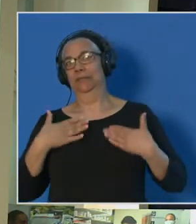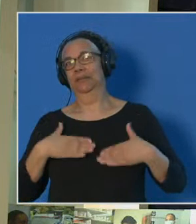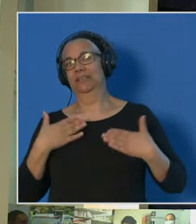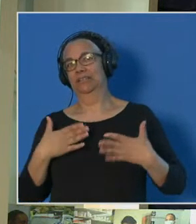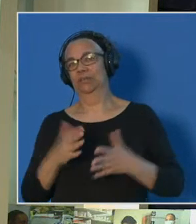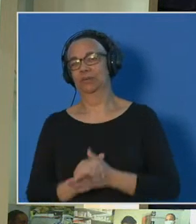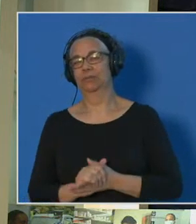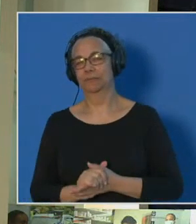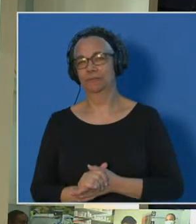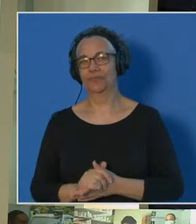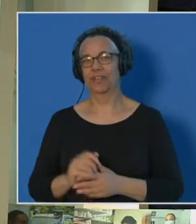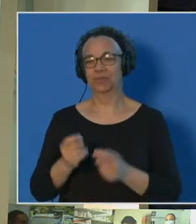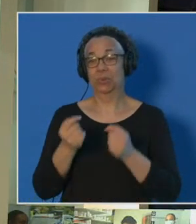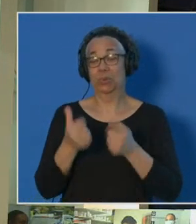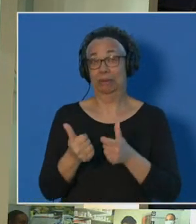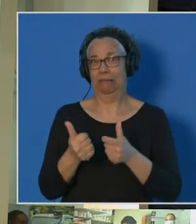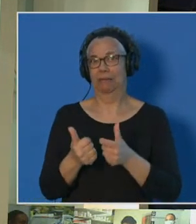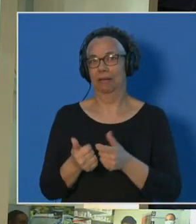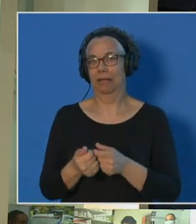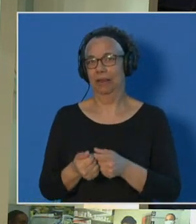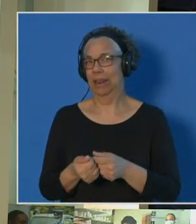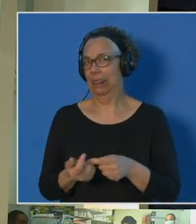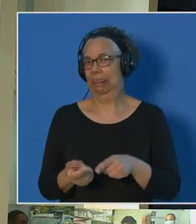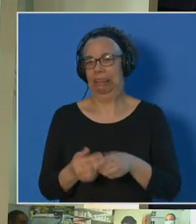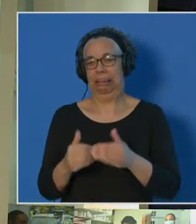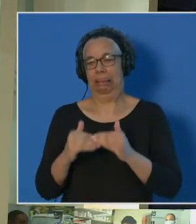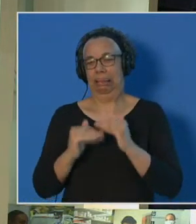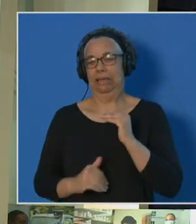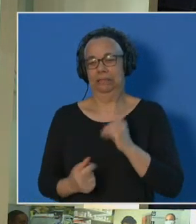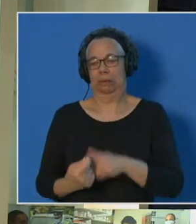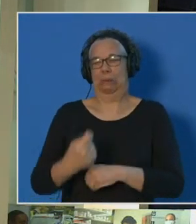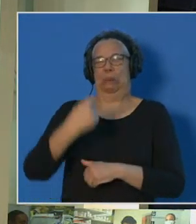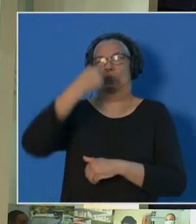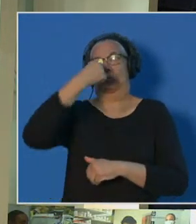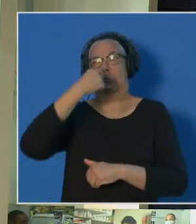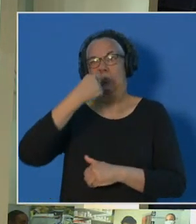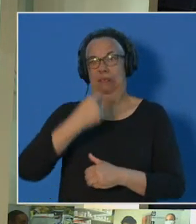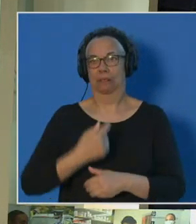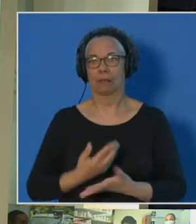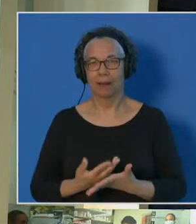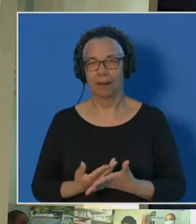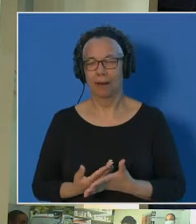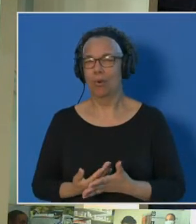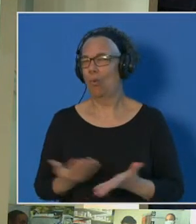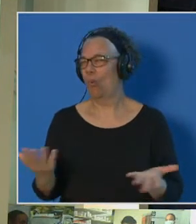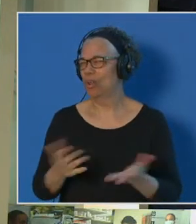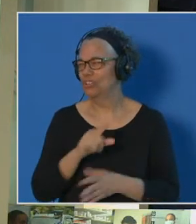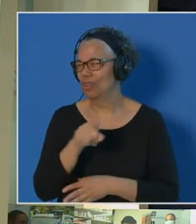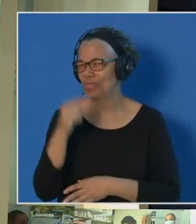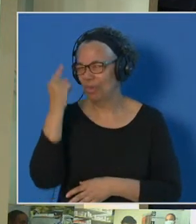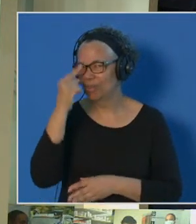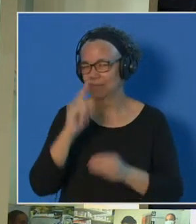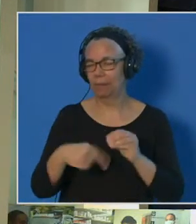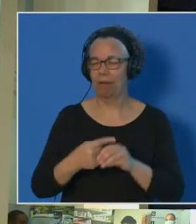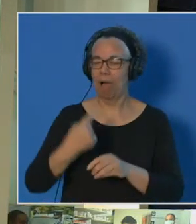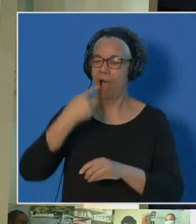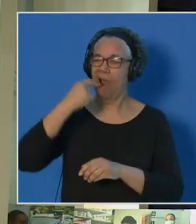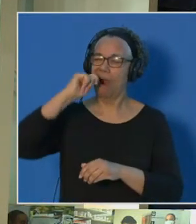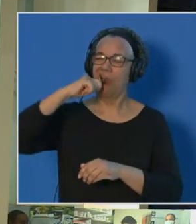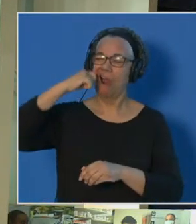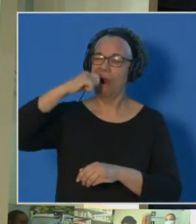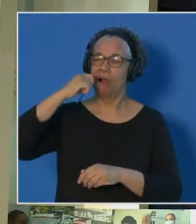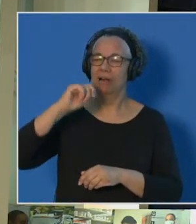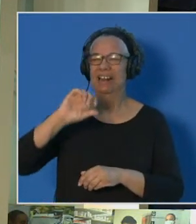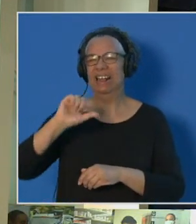as they are quicker and much less invasive. What are your thoughts about saliva tests? Are there any downsides, and can you speak